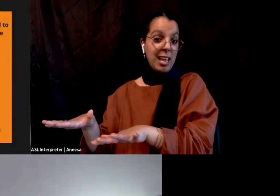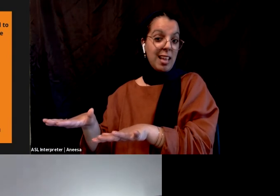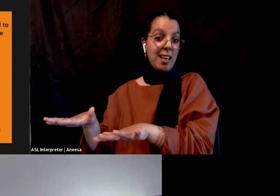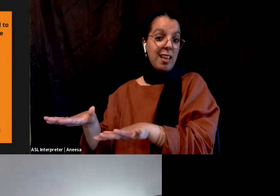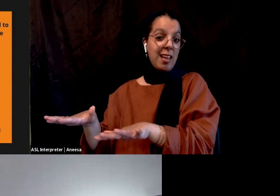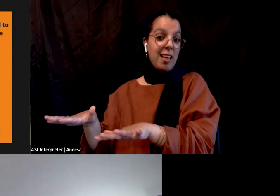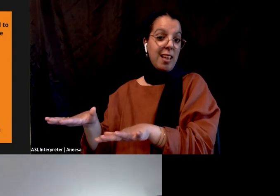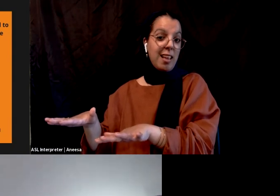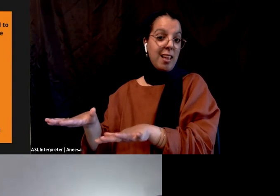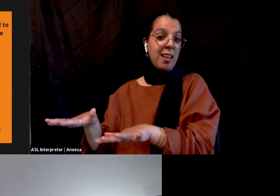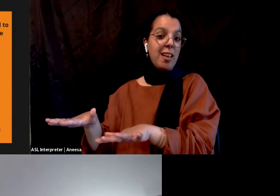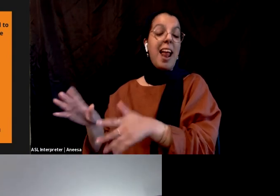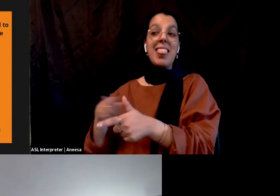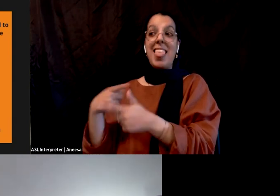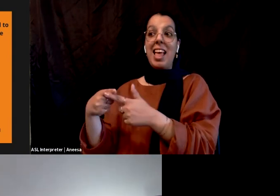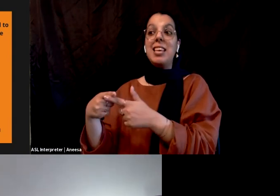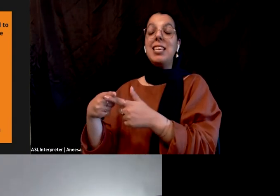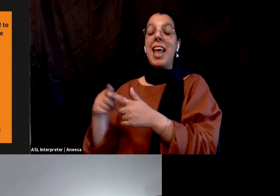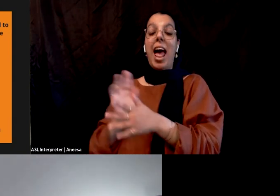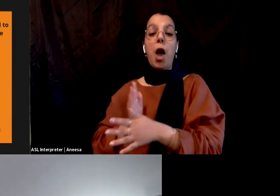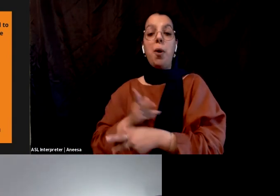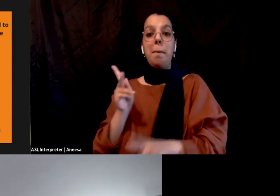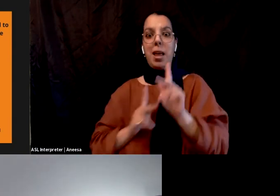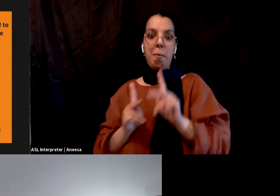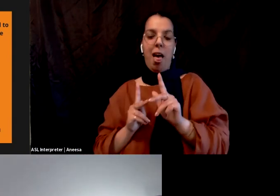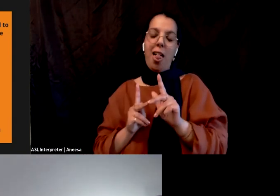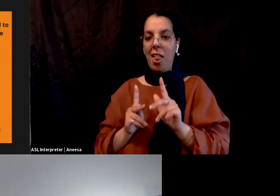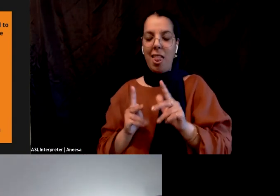the best of the best hunters, fishers,